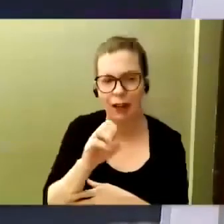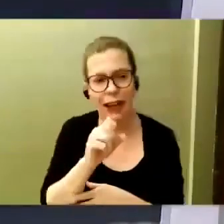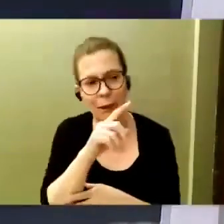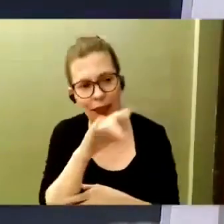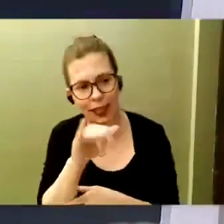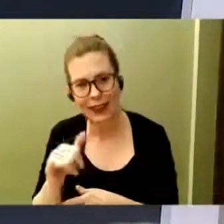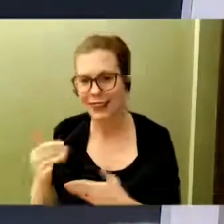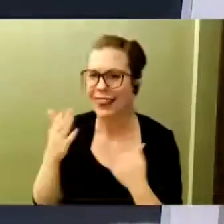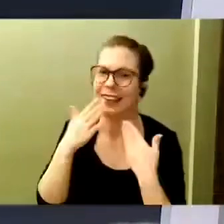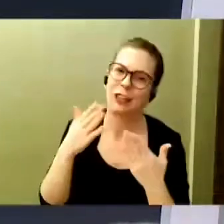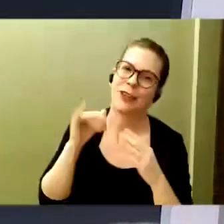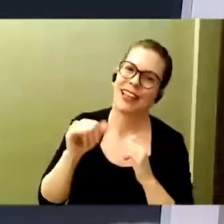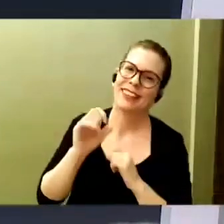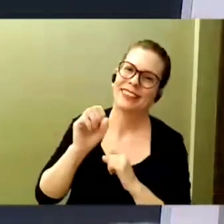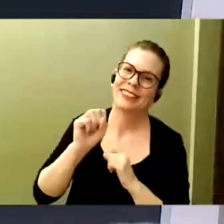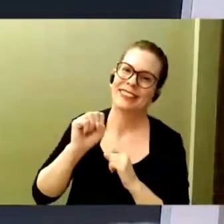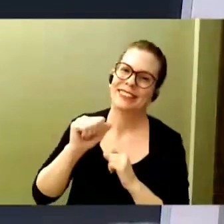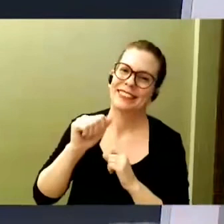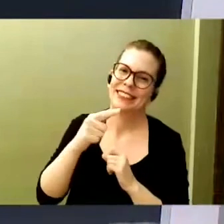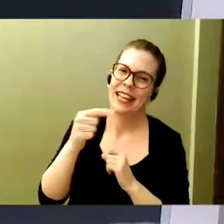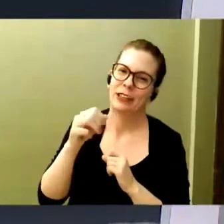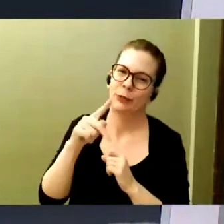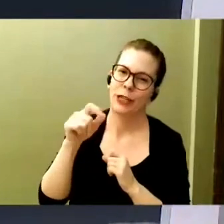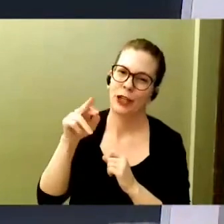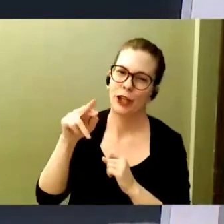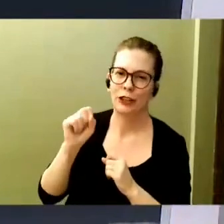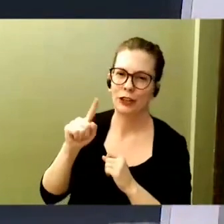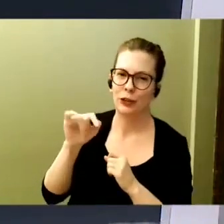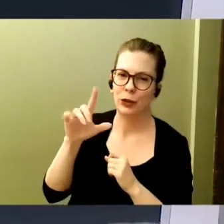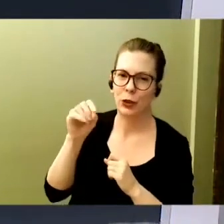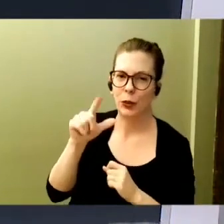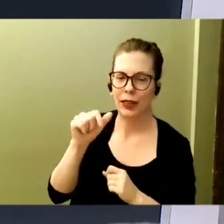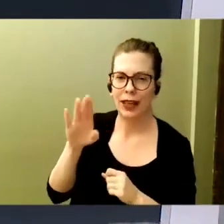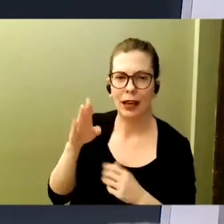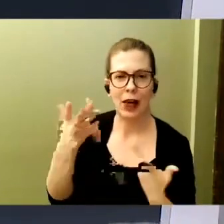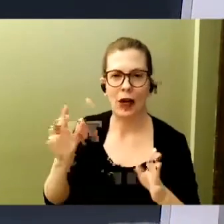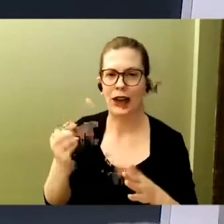SageMaker Thank you, Studio Lab, and you're already pre-approved if you're here,